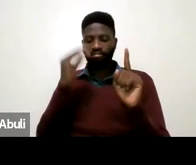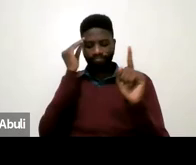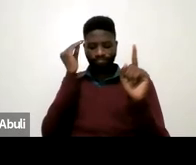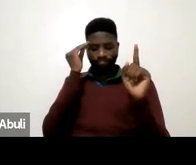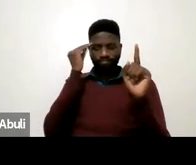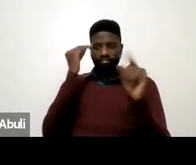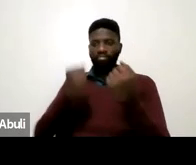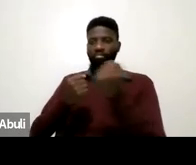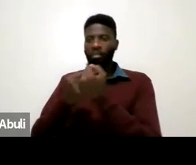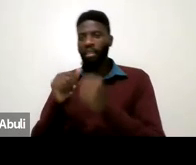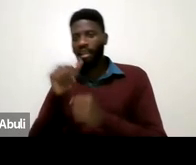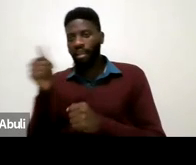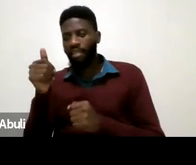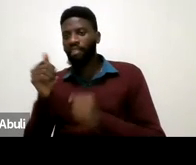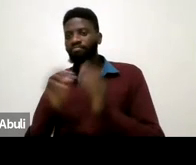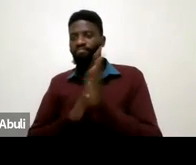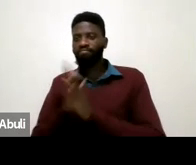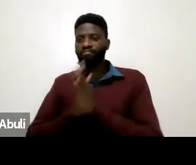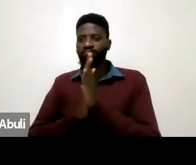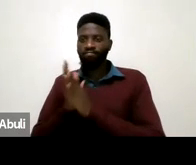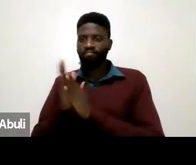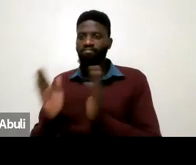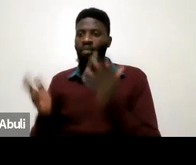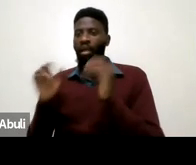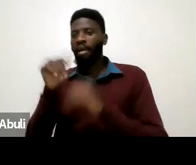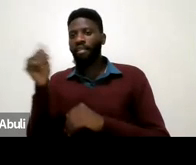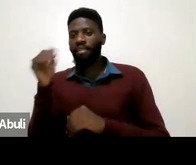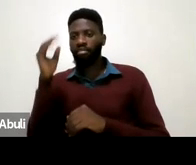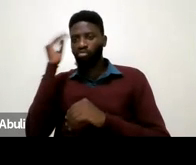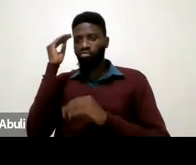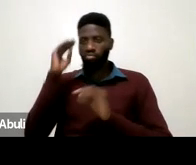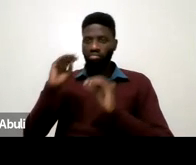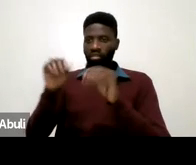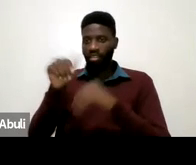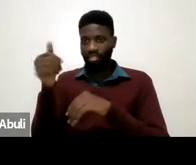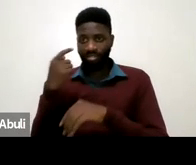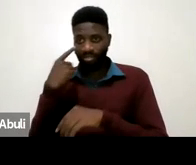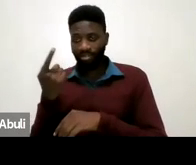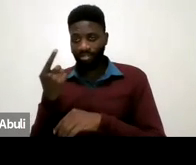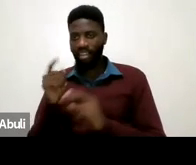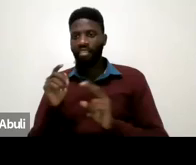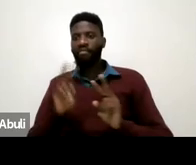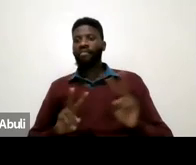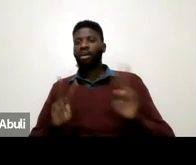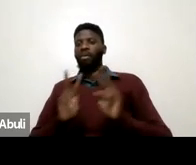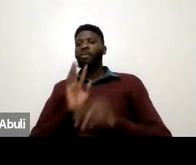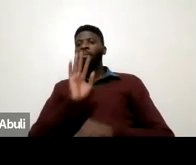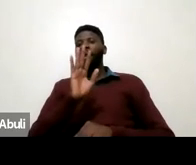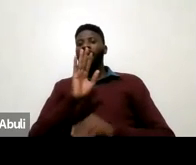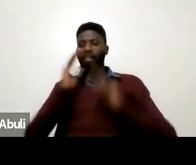others, motivate others, give others knowledge. That is an intrinsic value in them. There